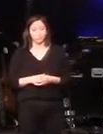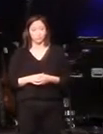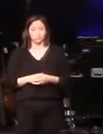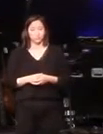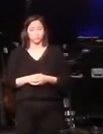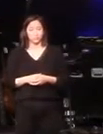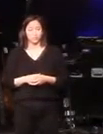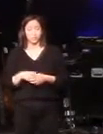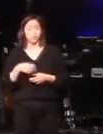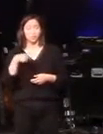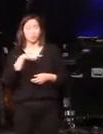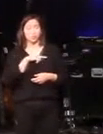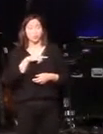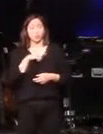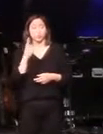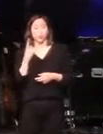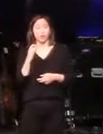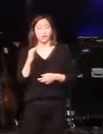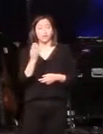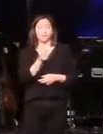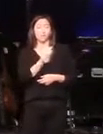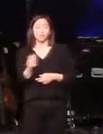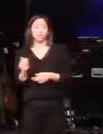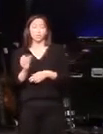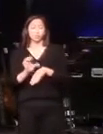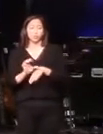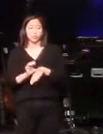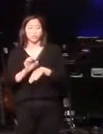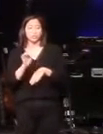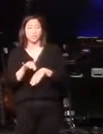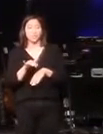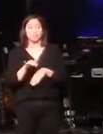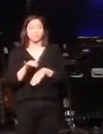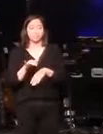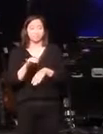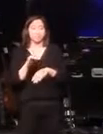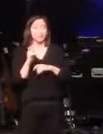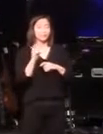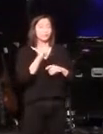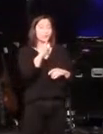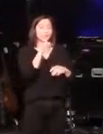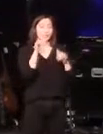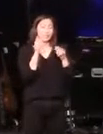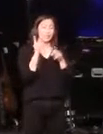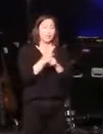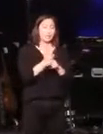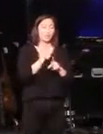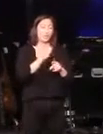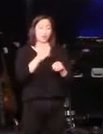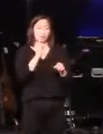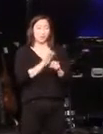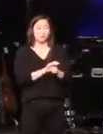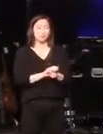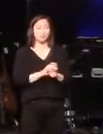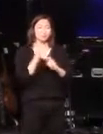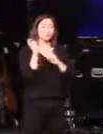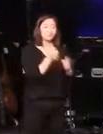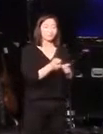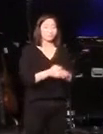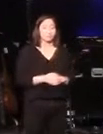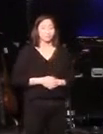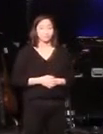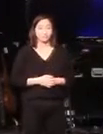commitment. I don't know why churches sign on the bottom line or pastors sign on the bottom line and then later down the road go, nope.